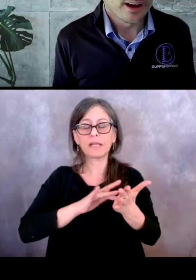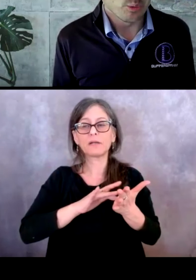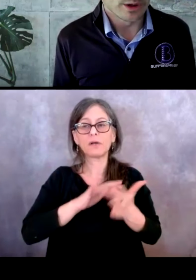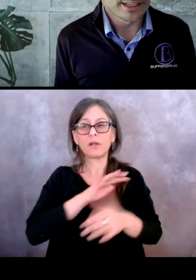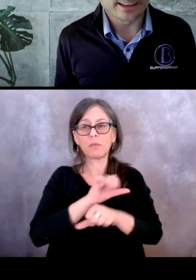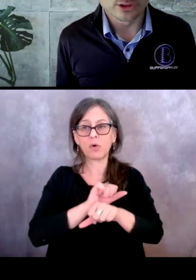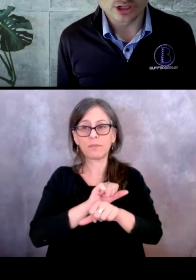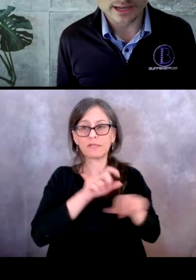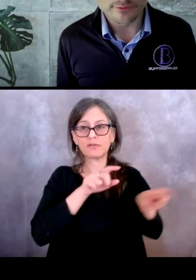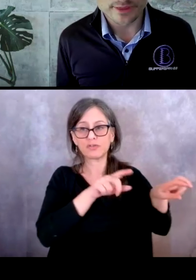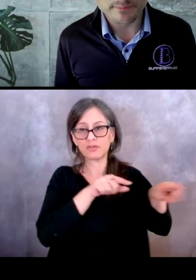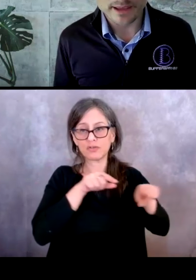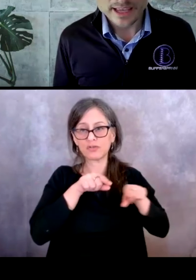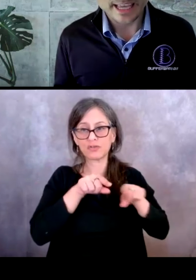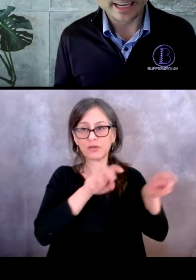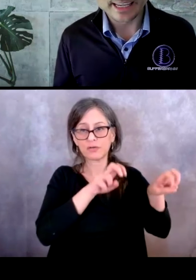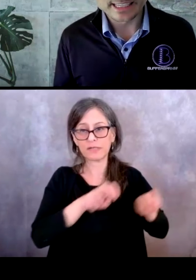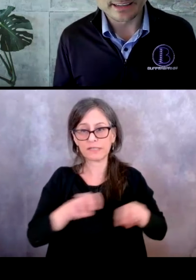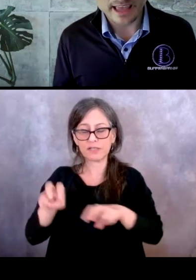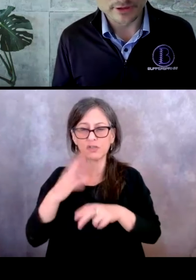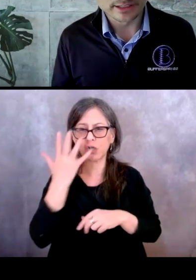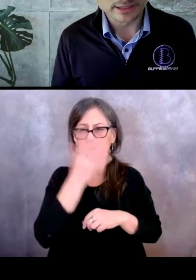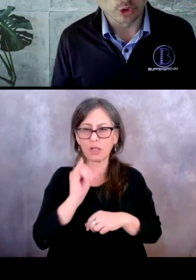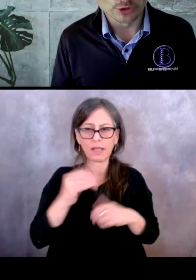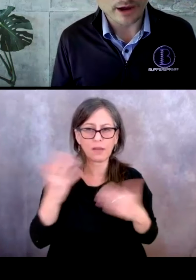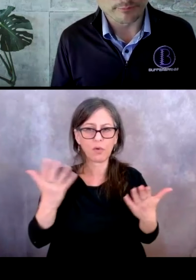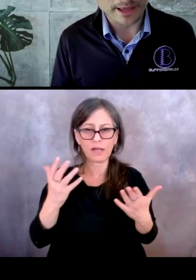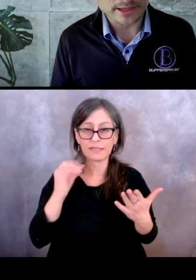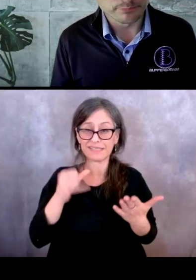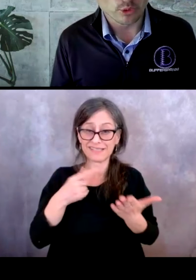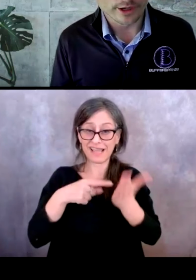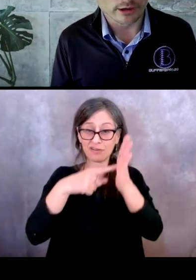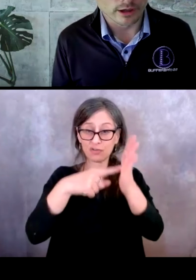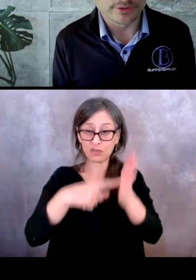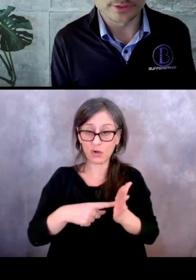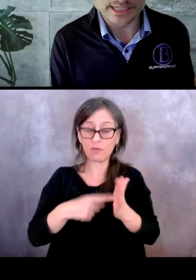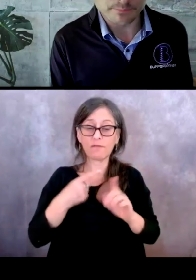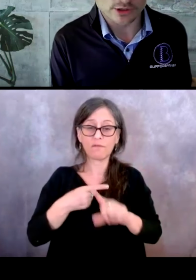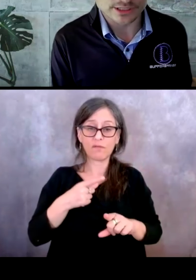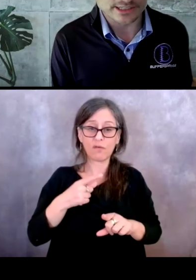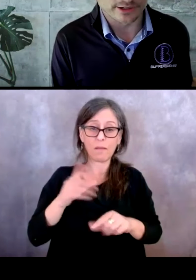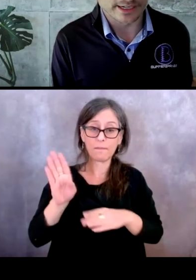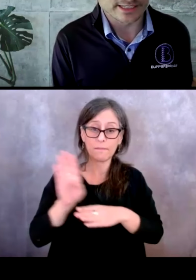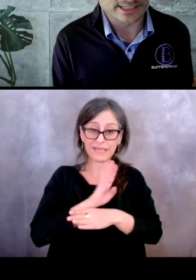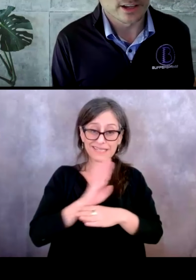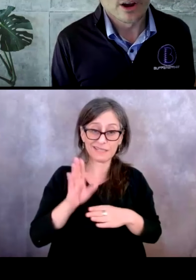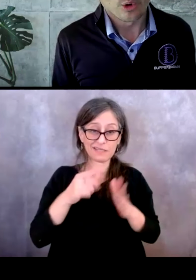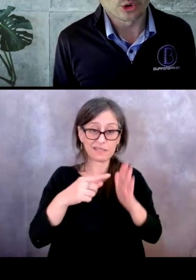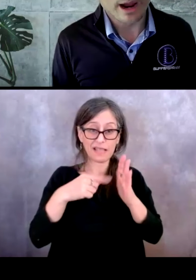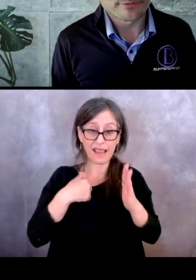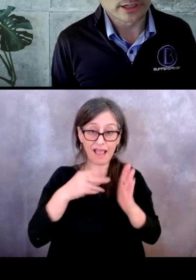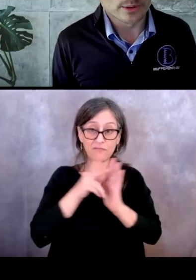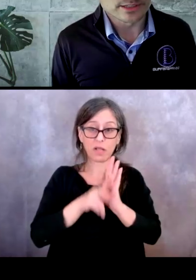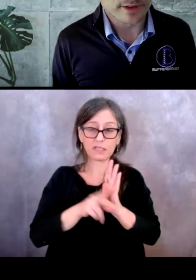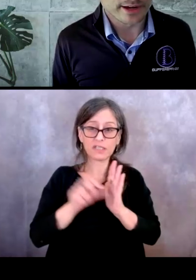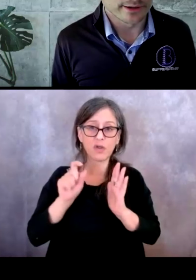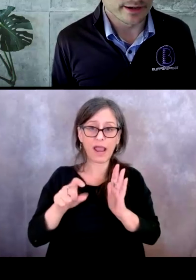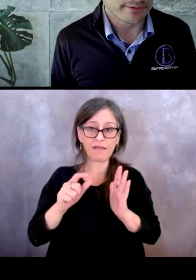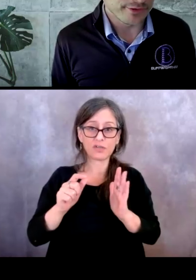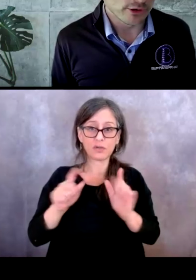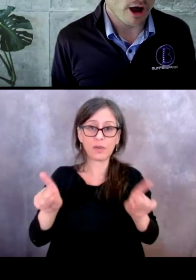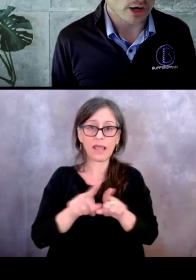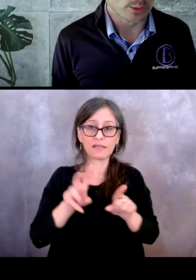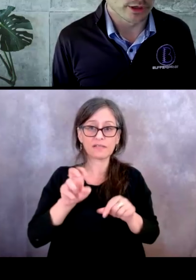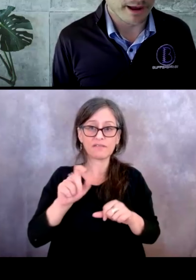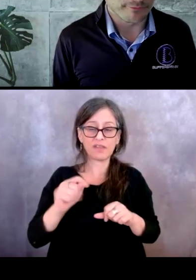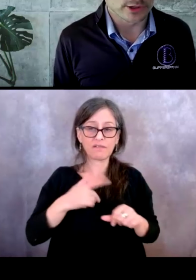transition. What does that look like for them? And is it evidently rolled out by the employer of that these policies exist? Or do I have to go as a veteran